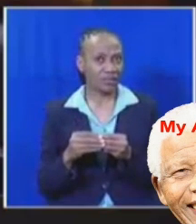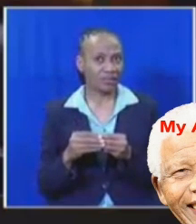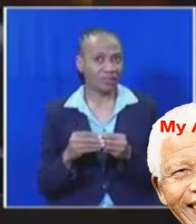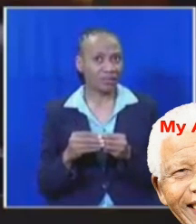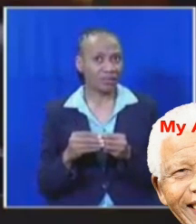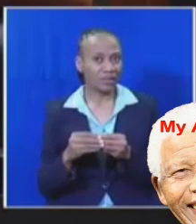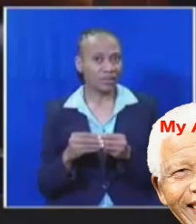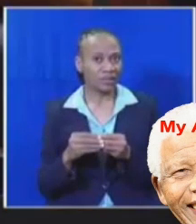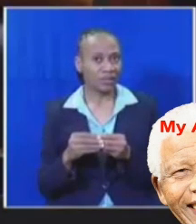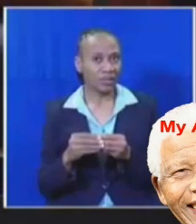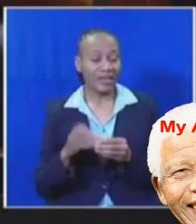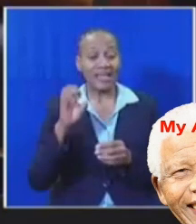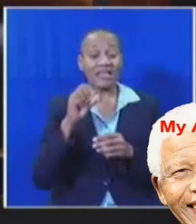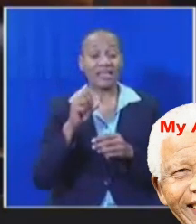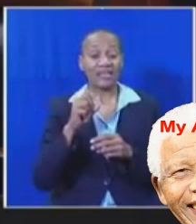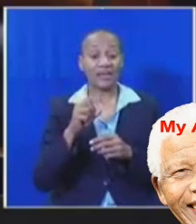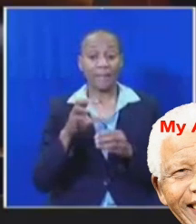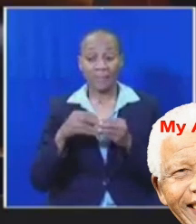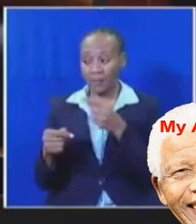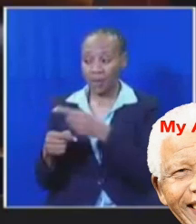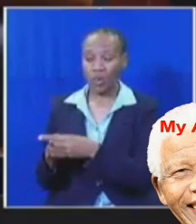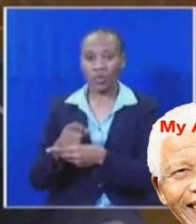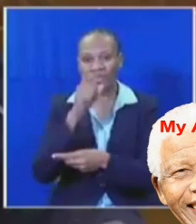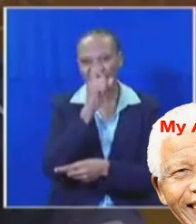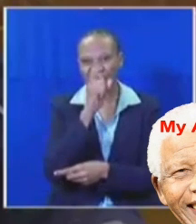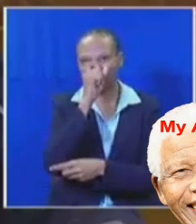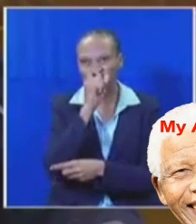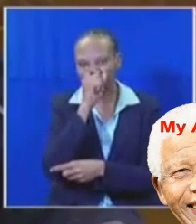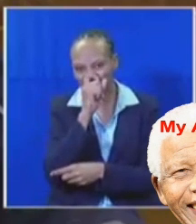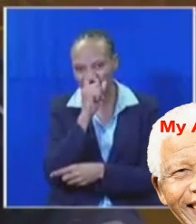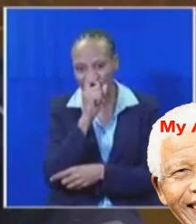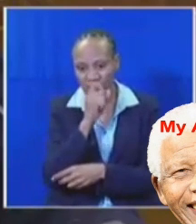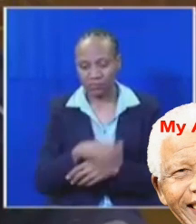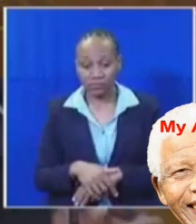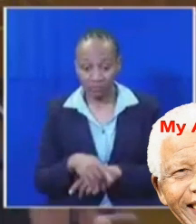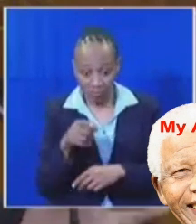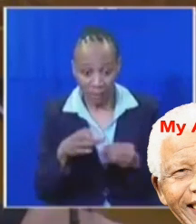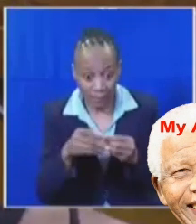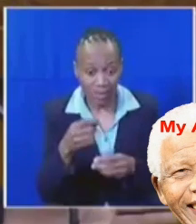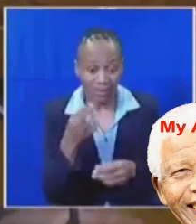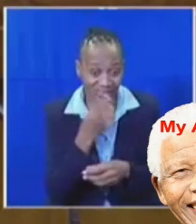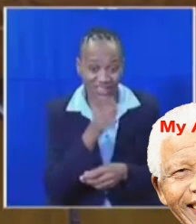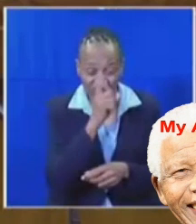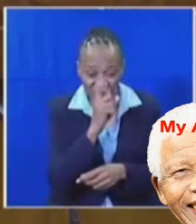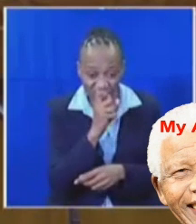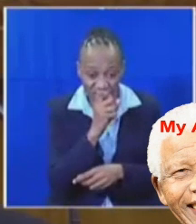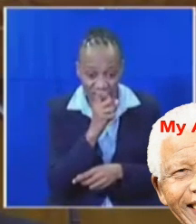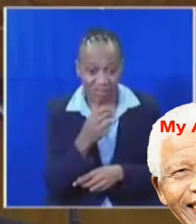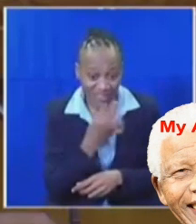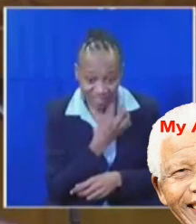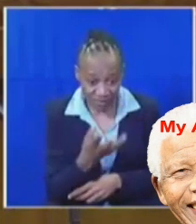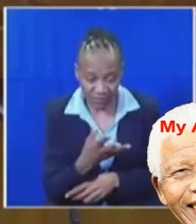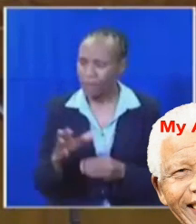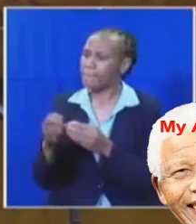Honorable Member, did you say Sisi? Yes, you said CC. Okay, Honorable Makau, can you please take a seat?